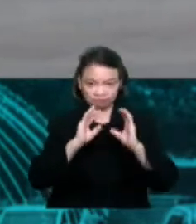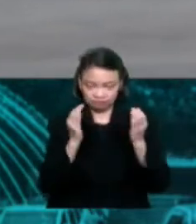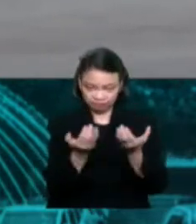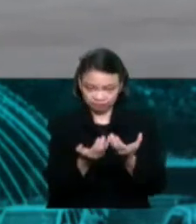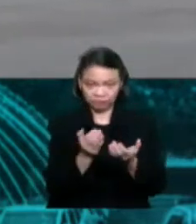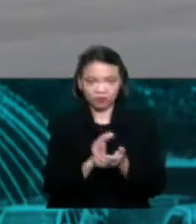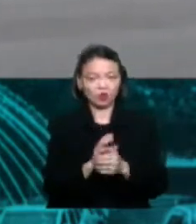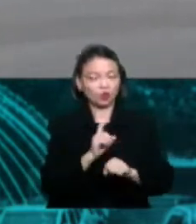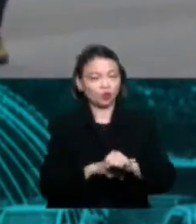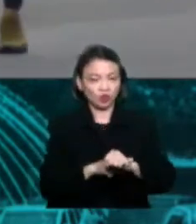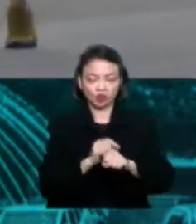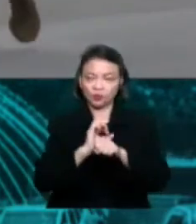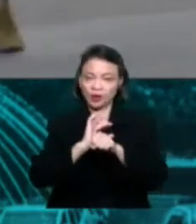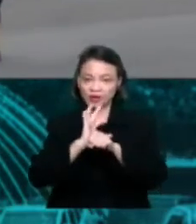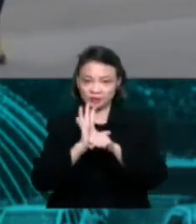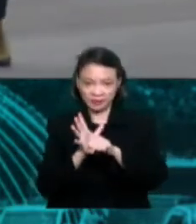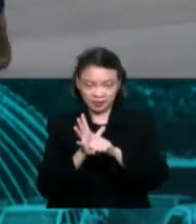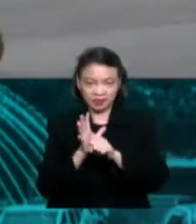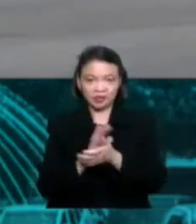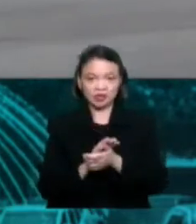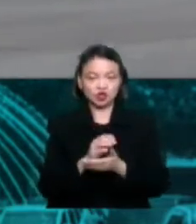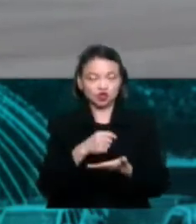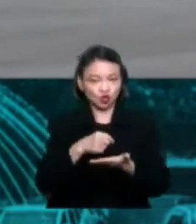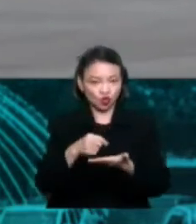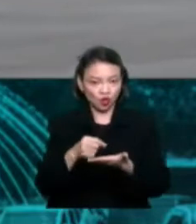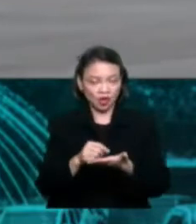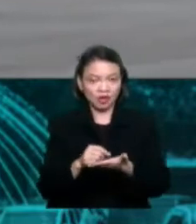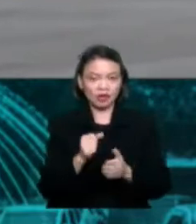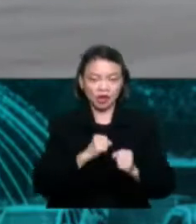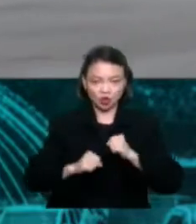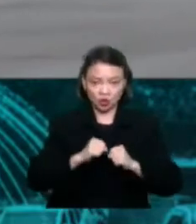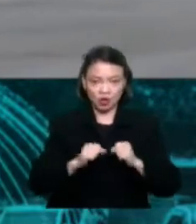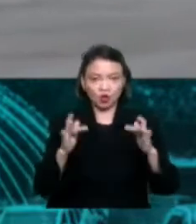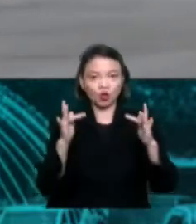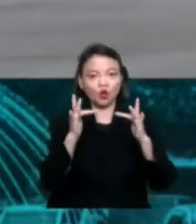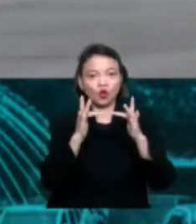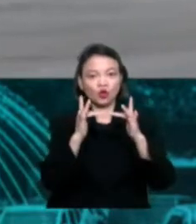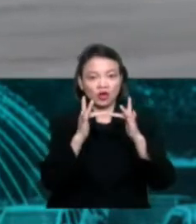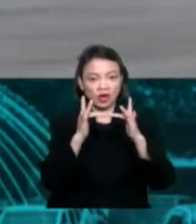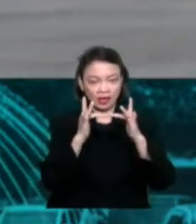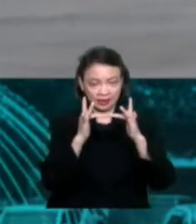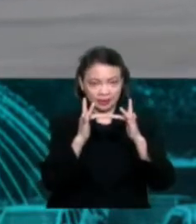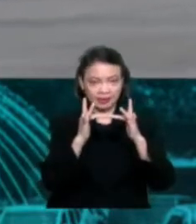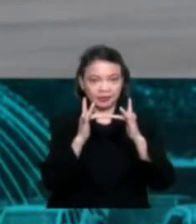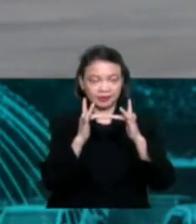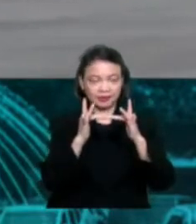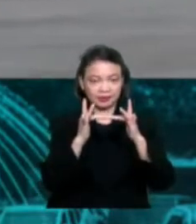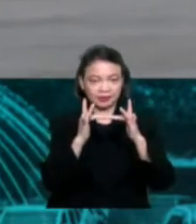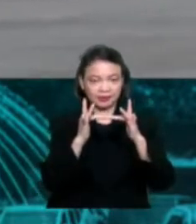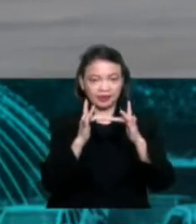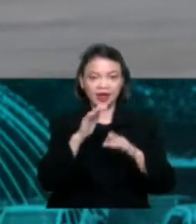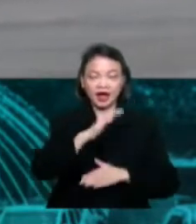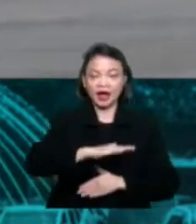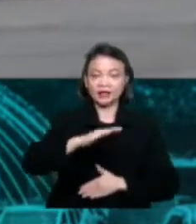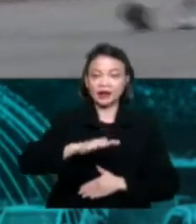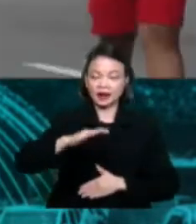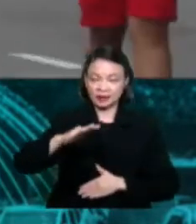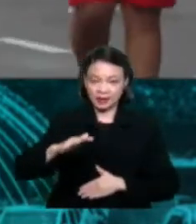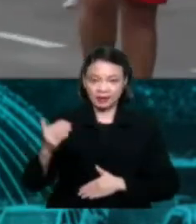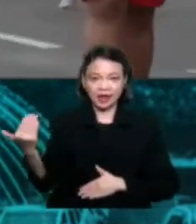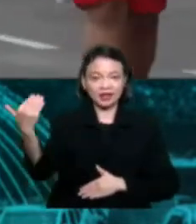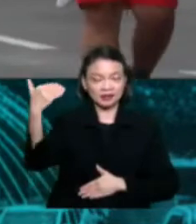all online, or we are only, people are coming into school for only a day. And we do strongly recommend